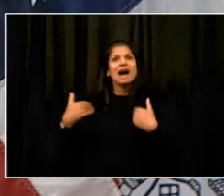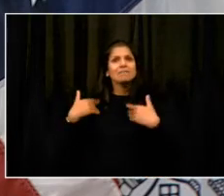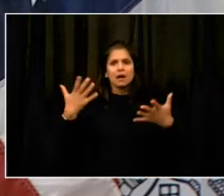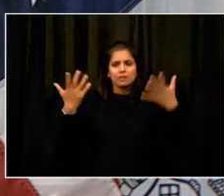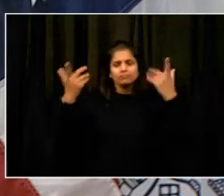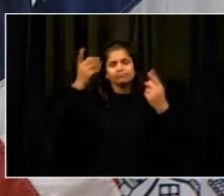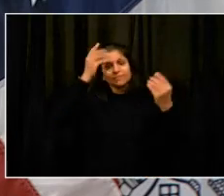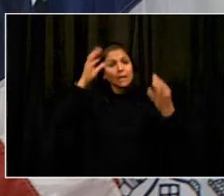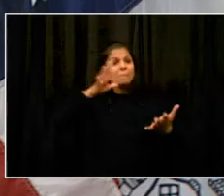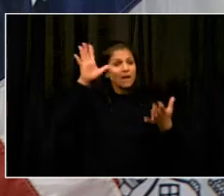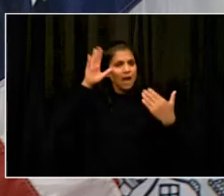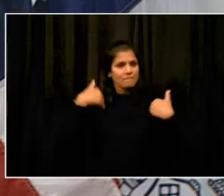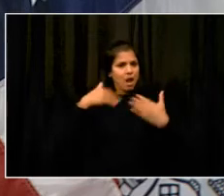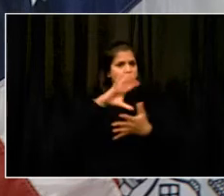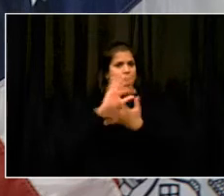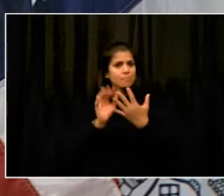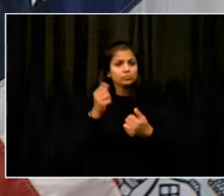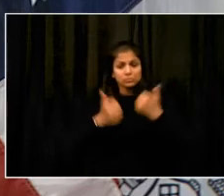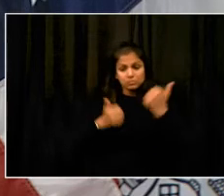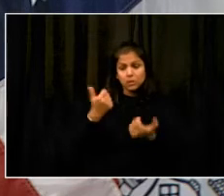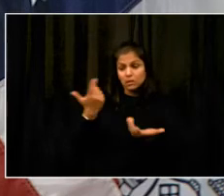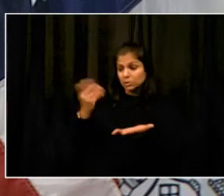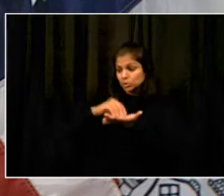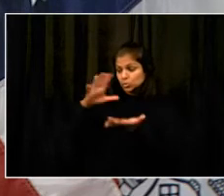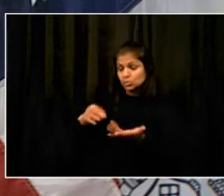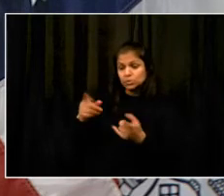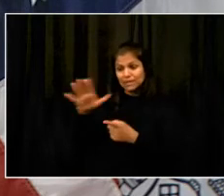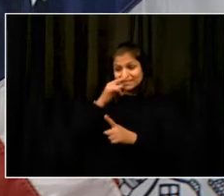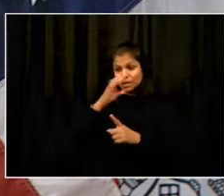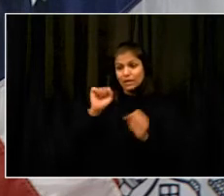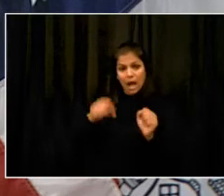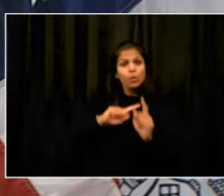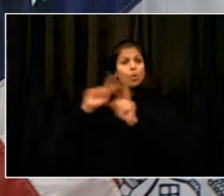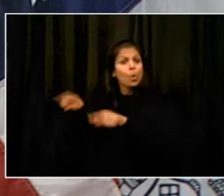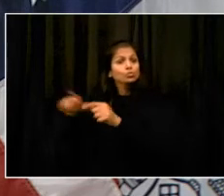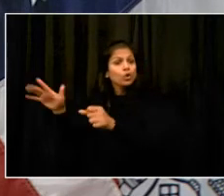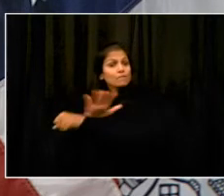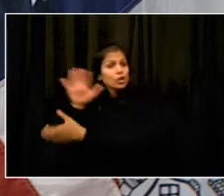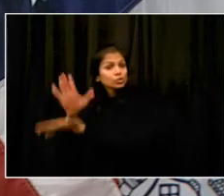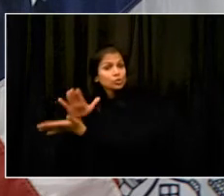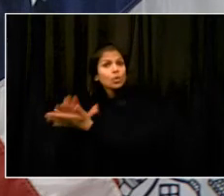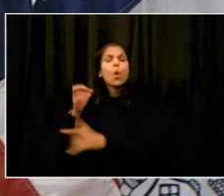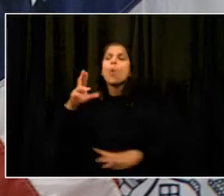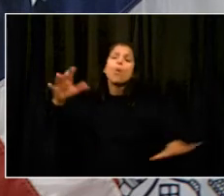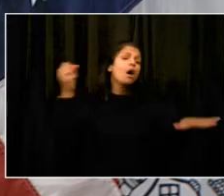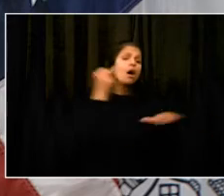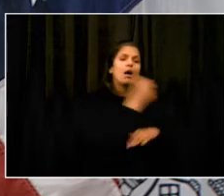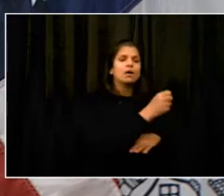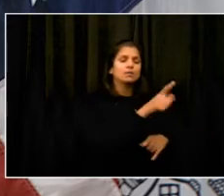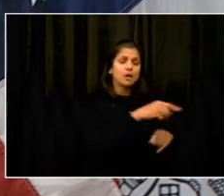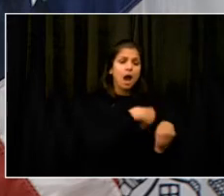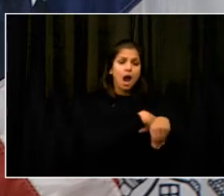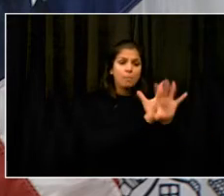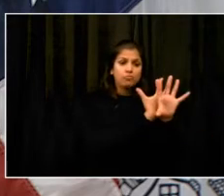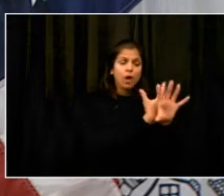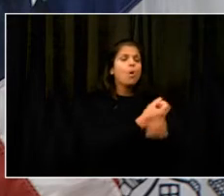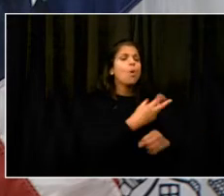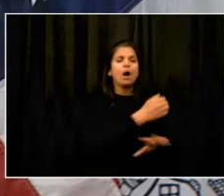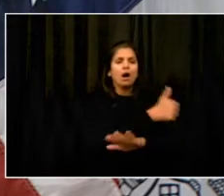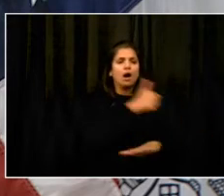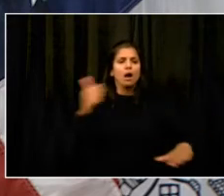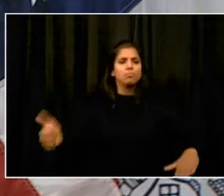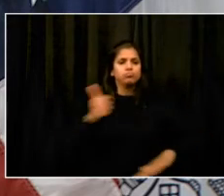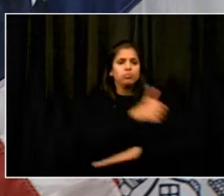were quite fully in one or the other system. They hadn't signed up for all remote,